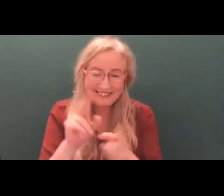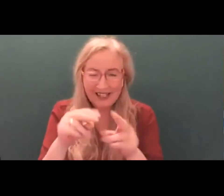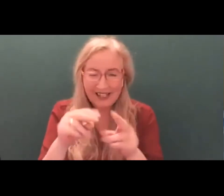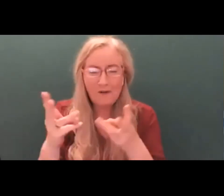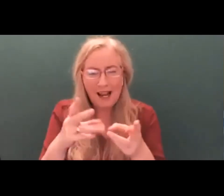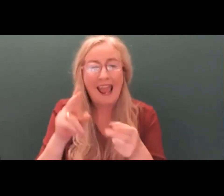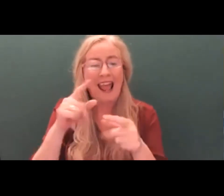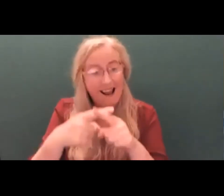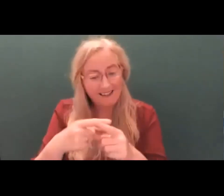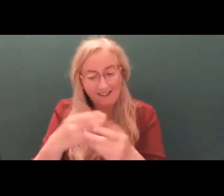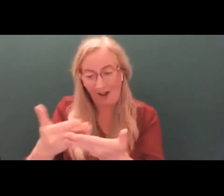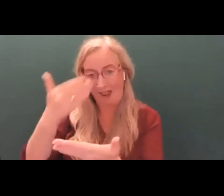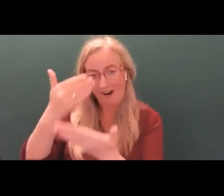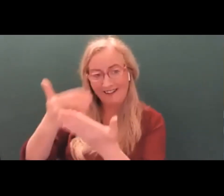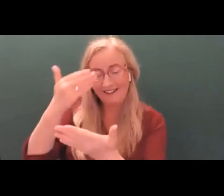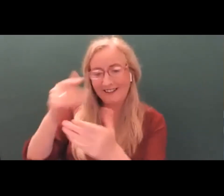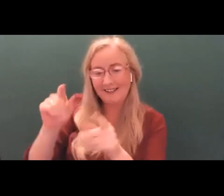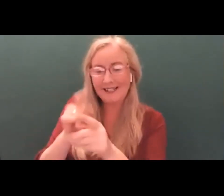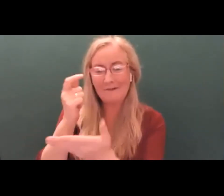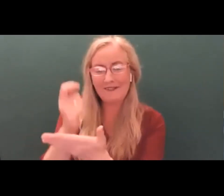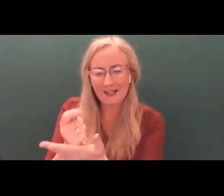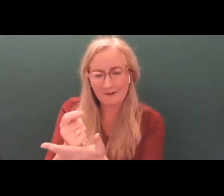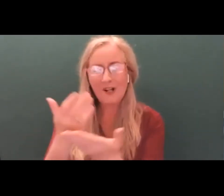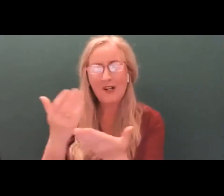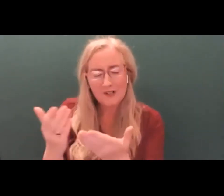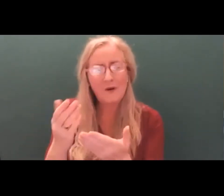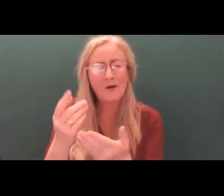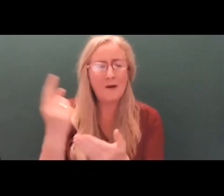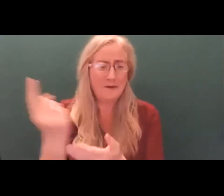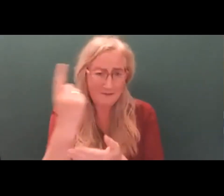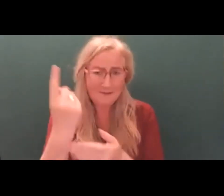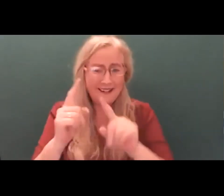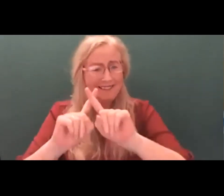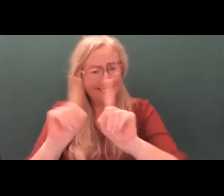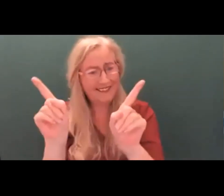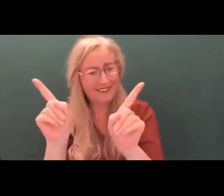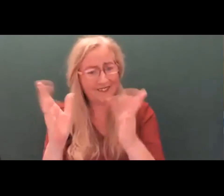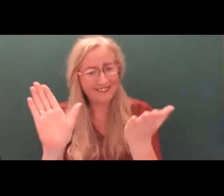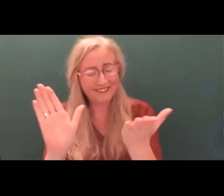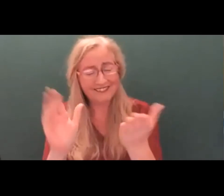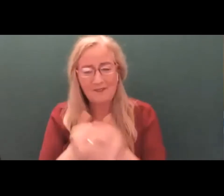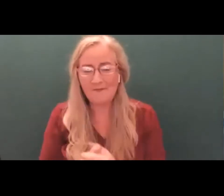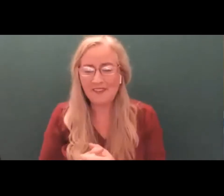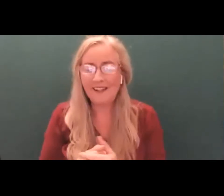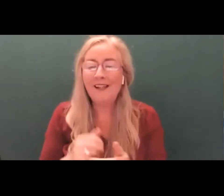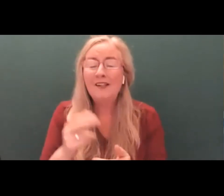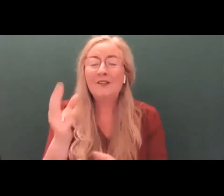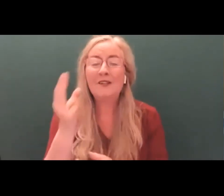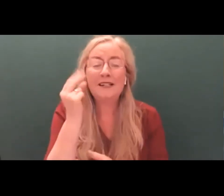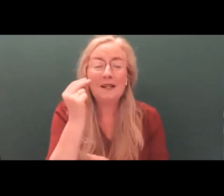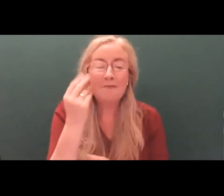at the same time. So, you know, be quirky. Tip number 4,